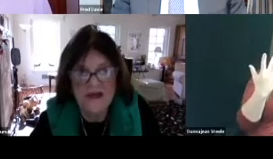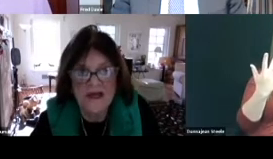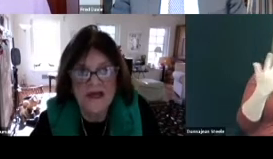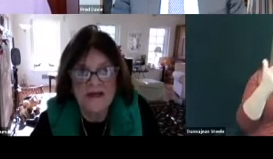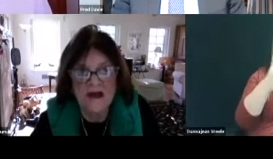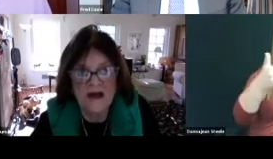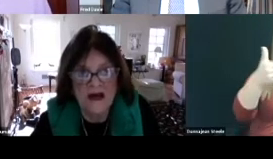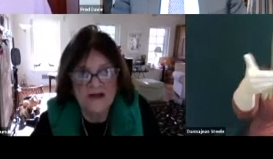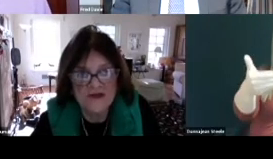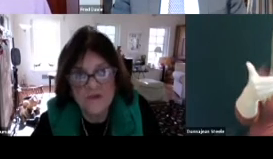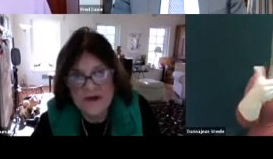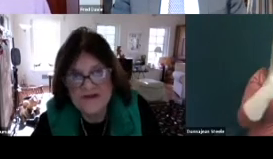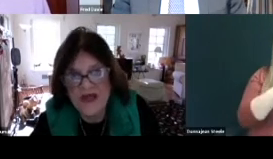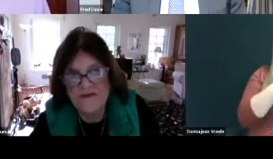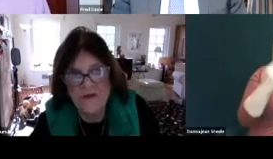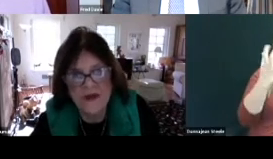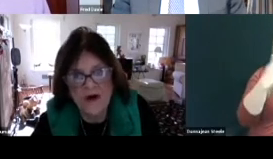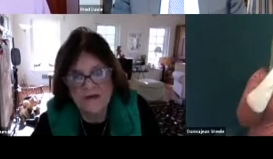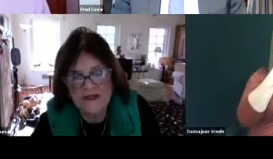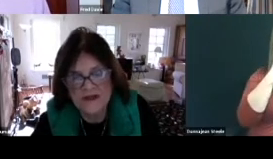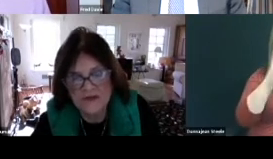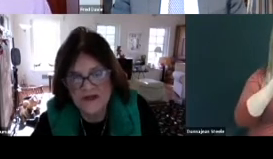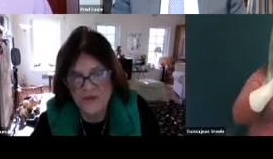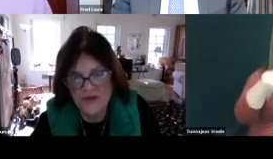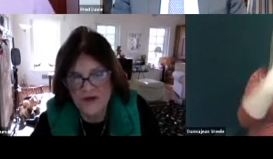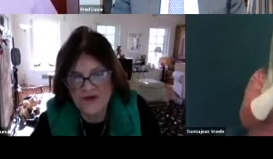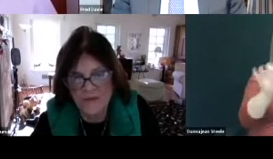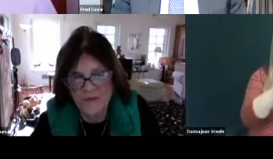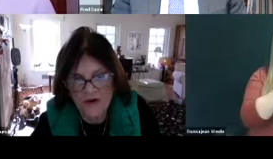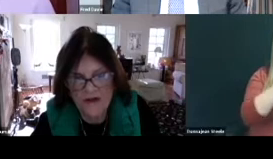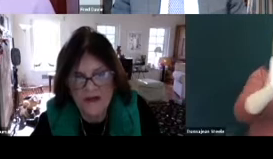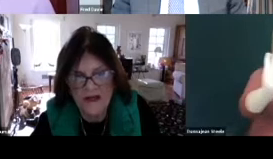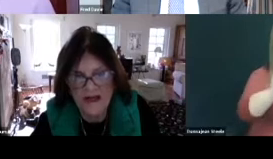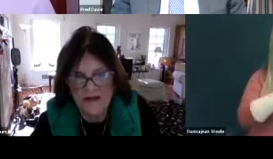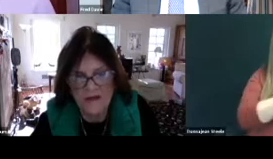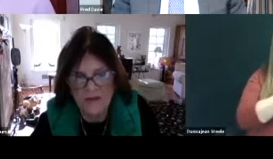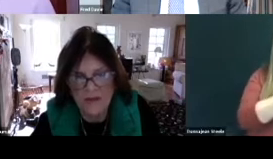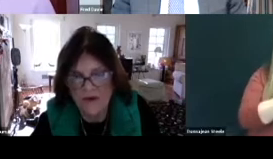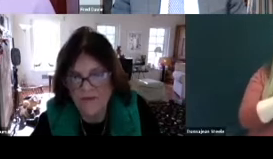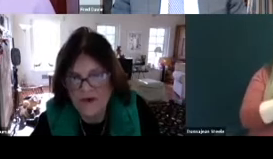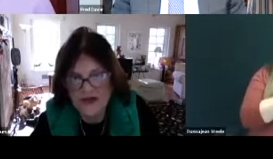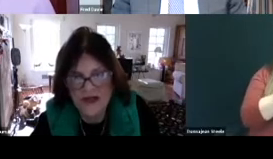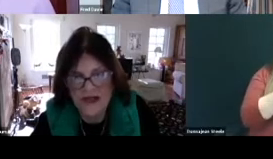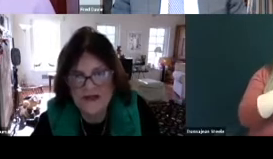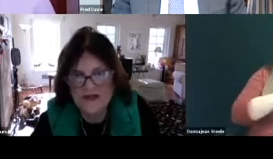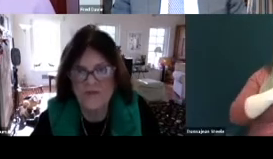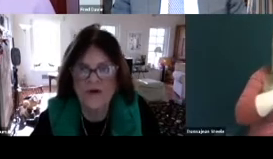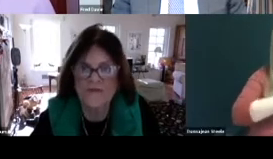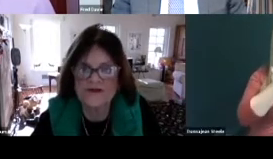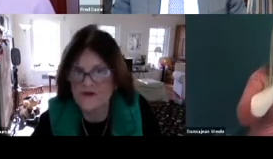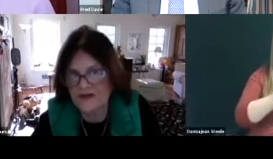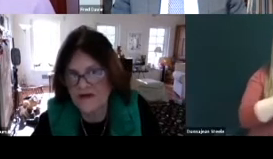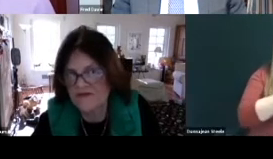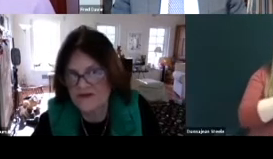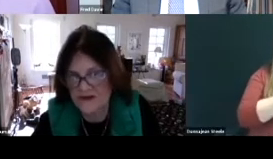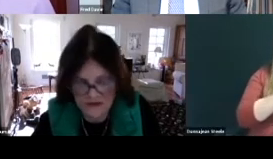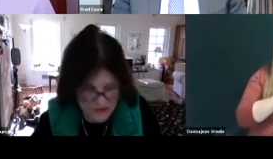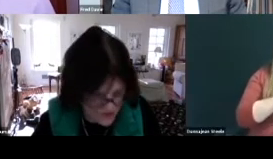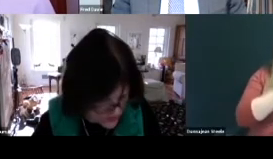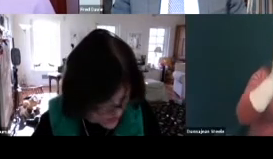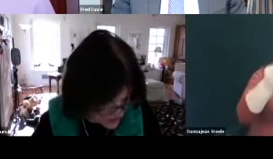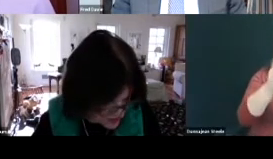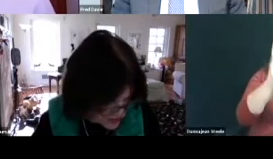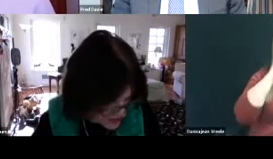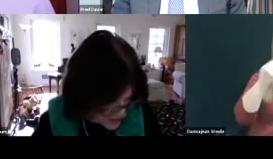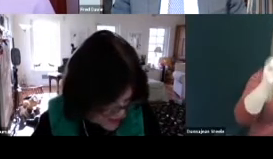events. And I just want to say that we can only do this with your support, and we would appreciate any support that you could give to